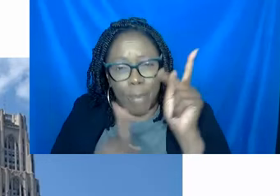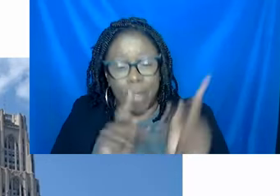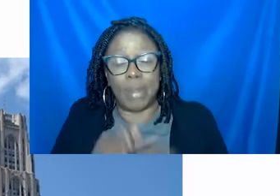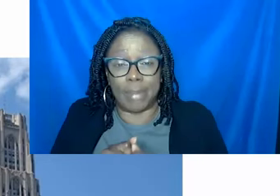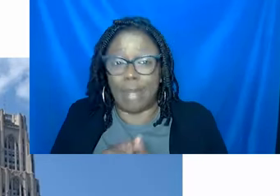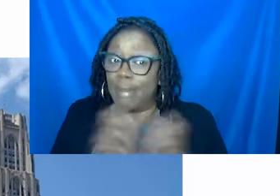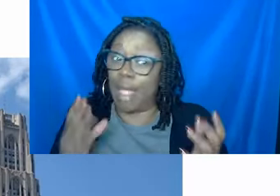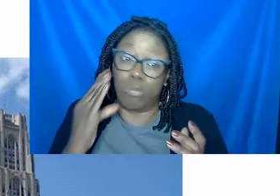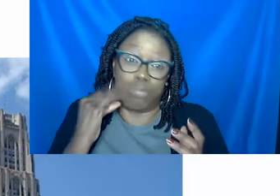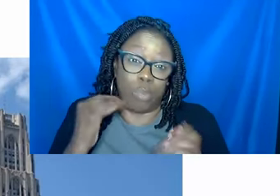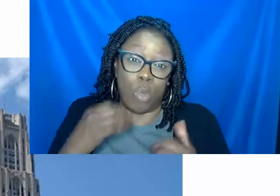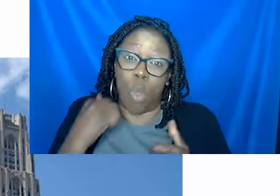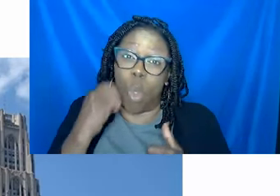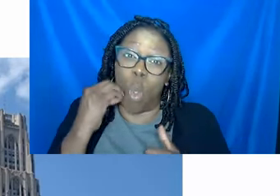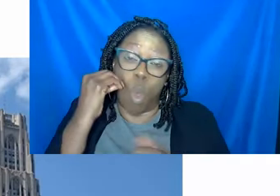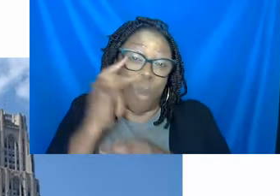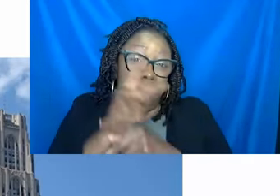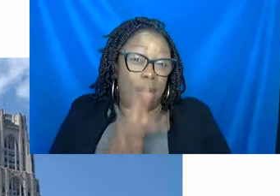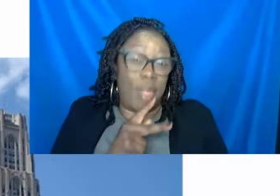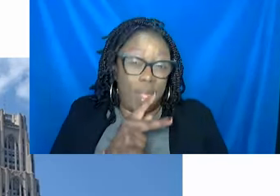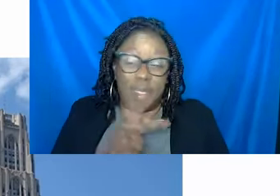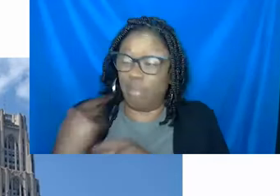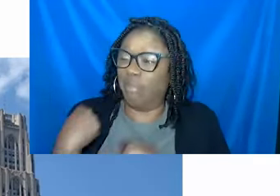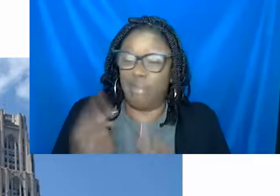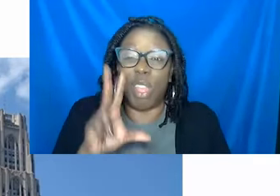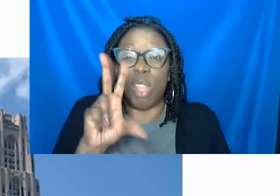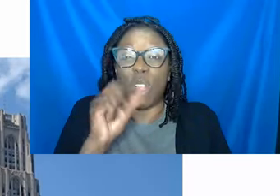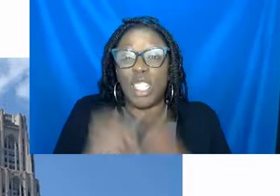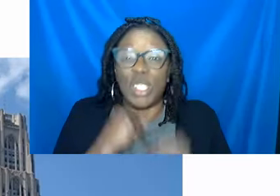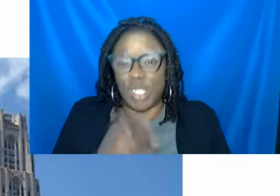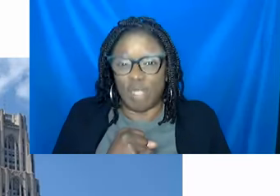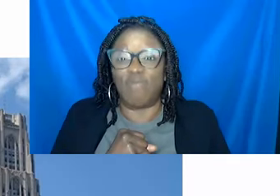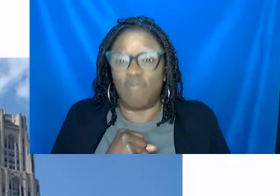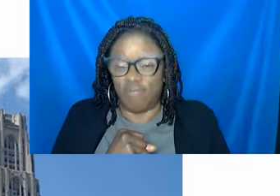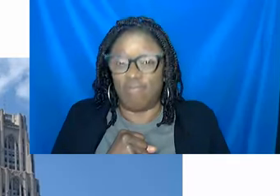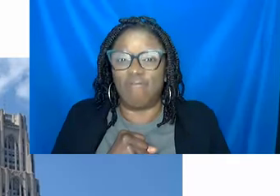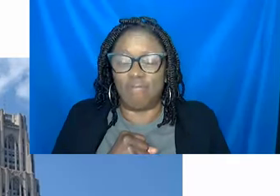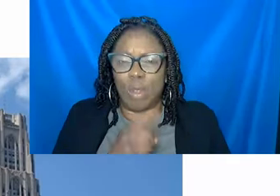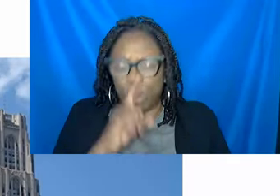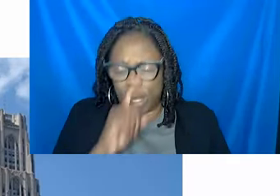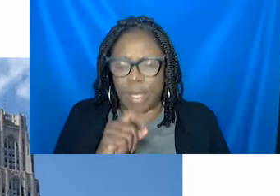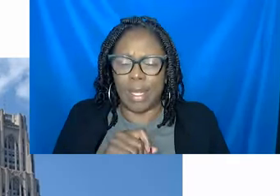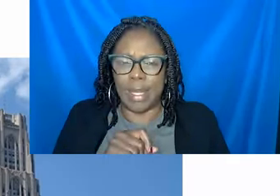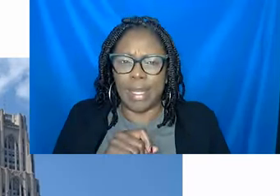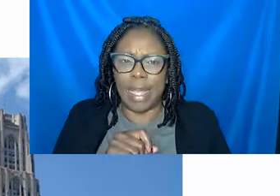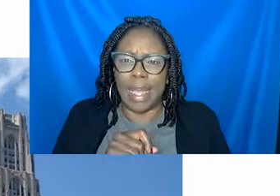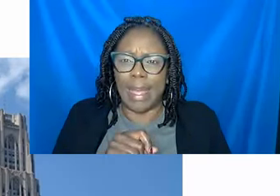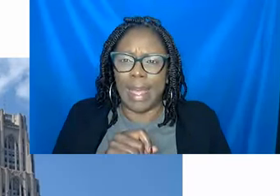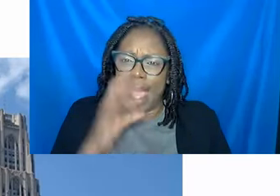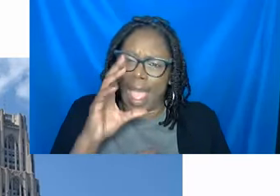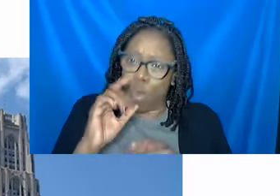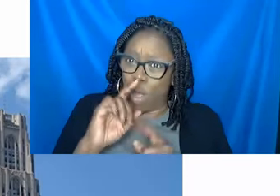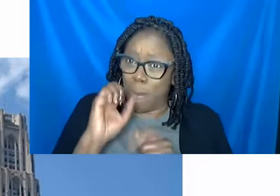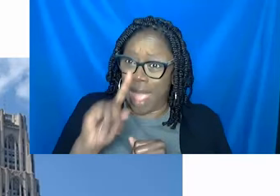health, probably over 30 some years. And I went back at 50 years old to get a doctorate